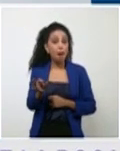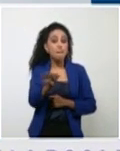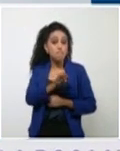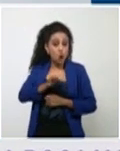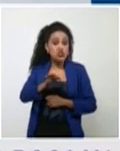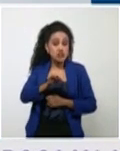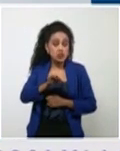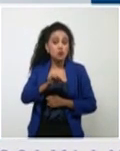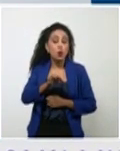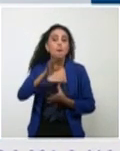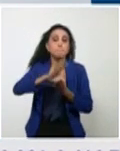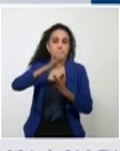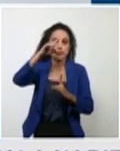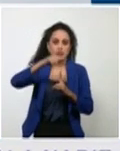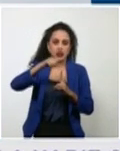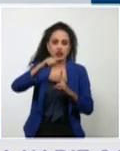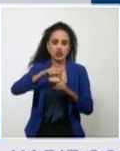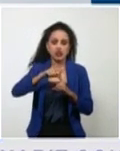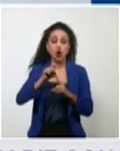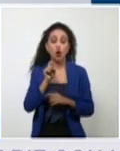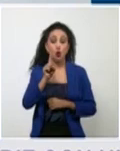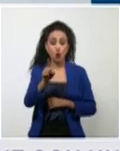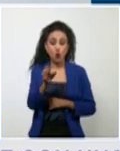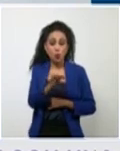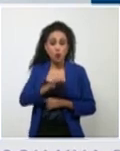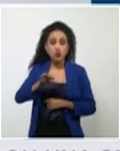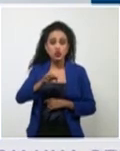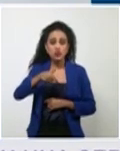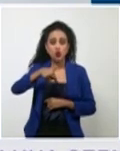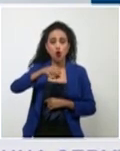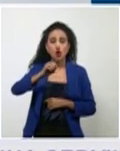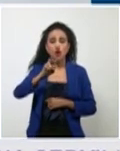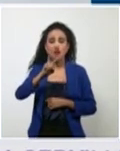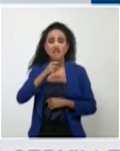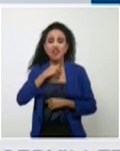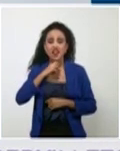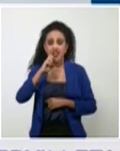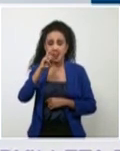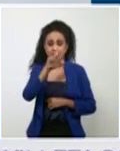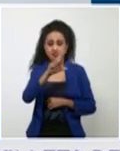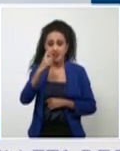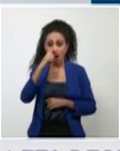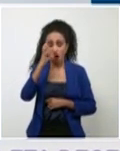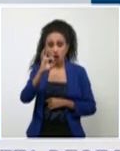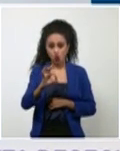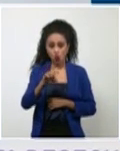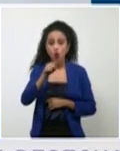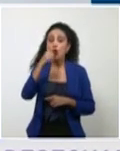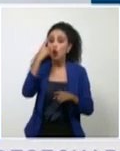Matanzas municipality, and 1 from the Jovellanos municipality.